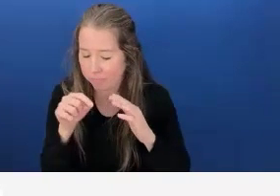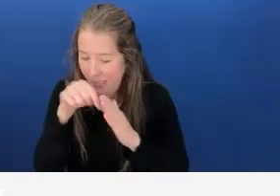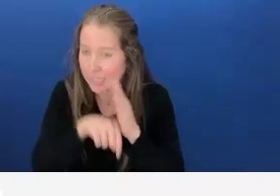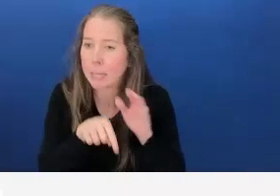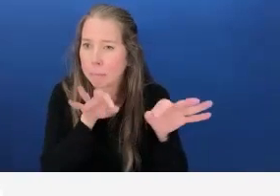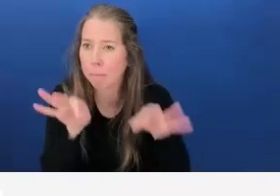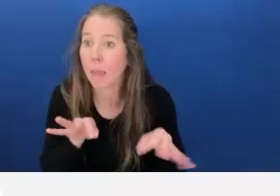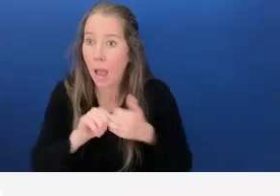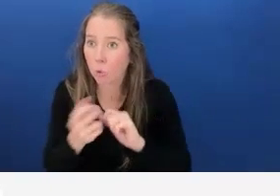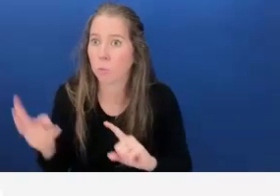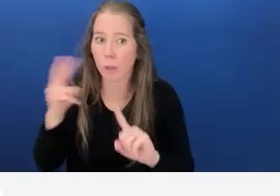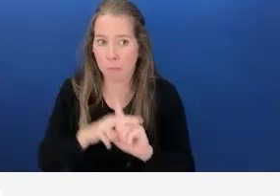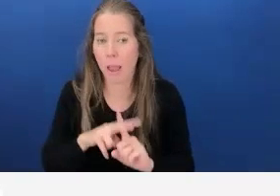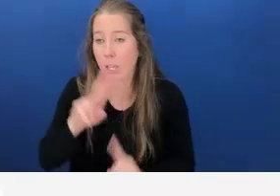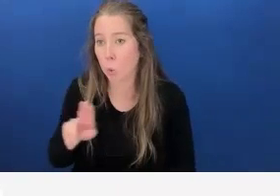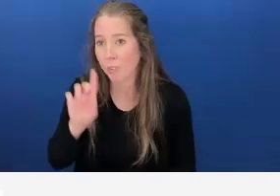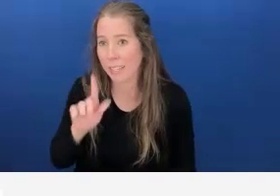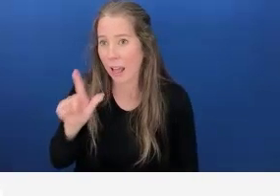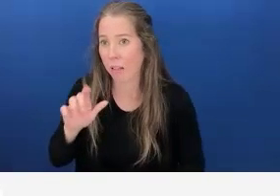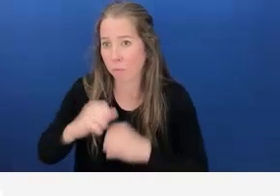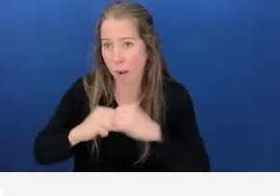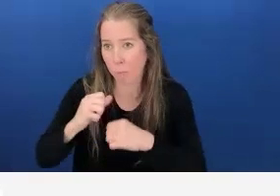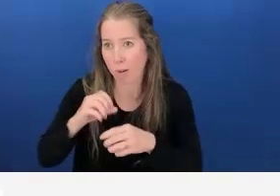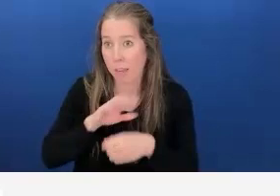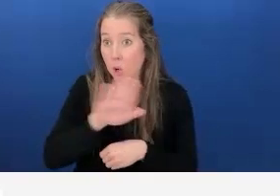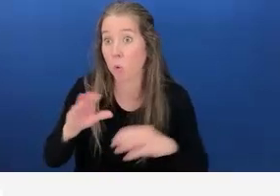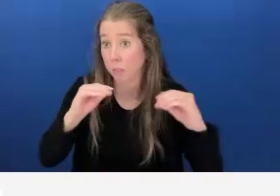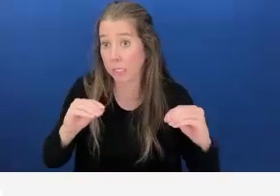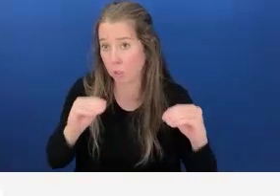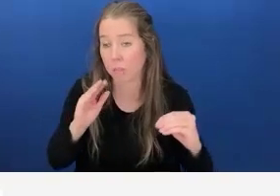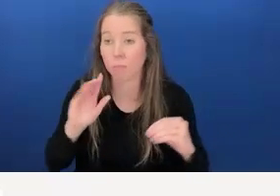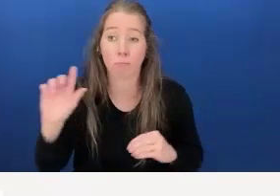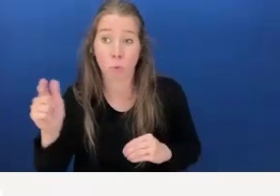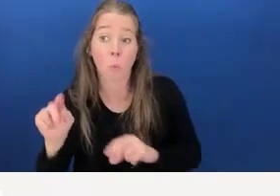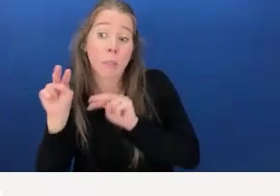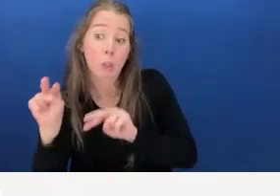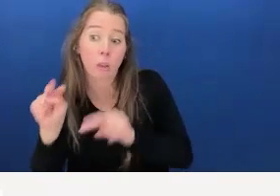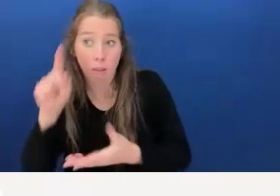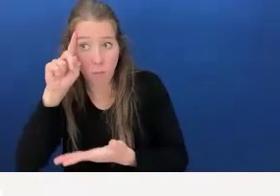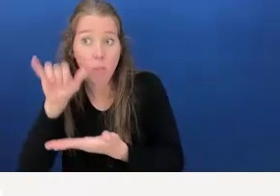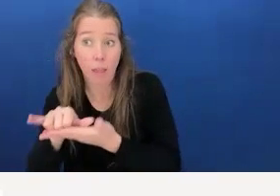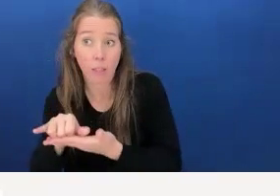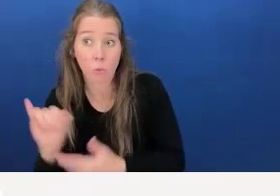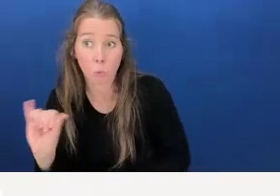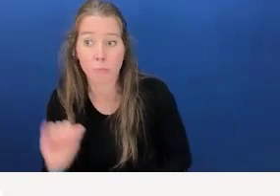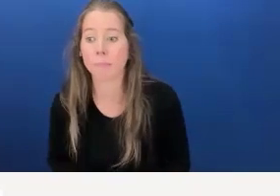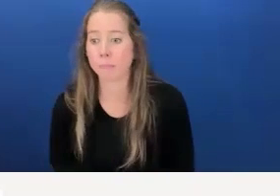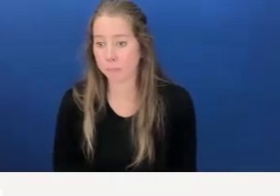into implementing the UDL framework into your teaching. So look for that as well.